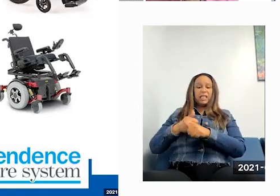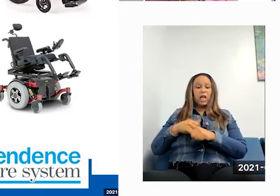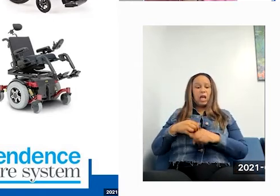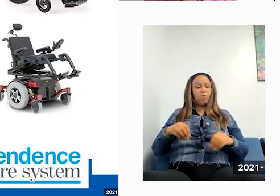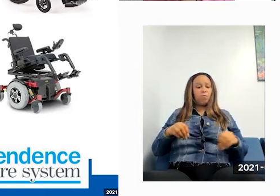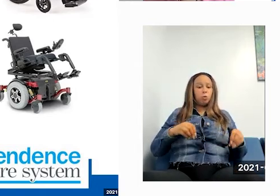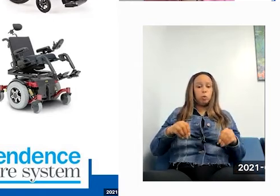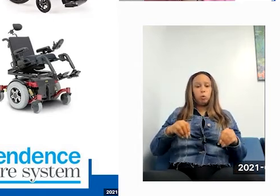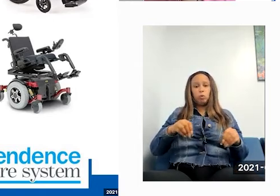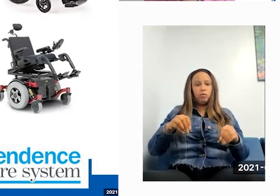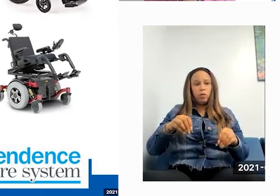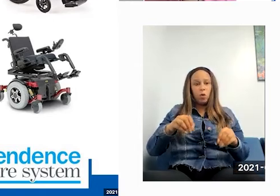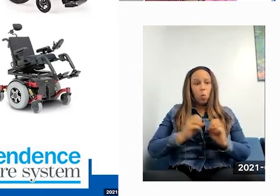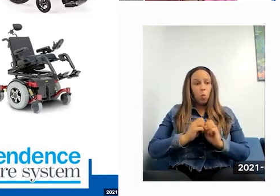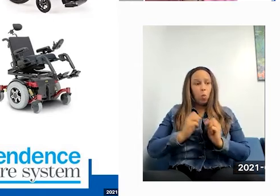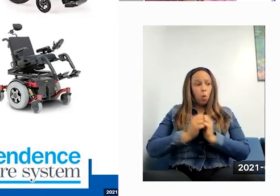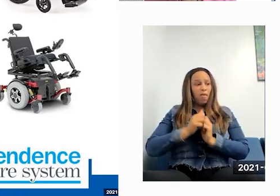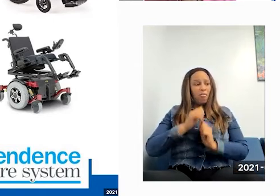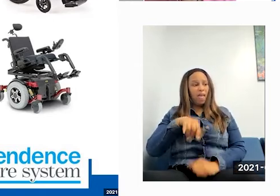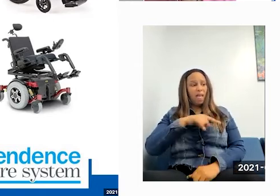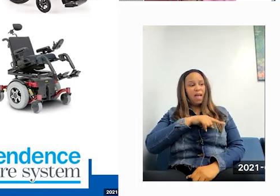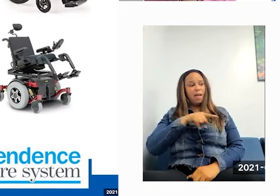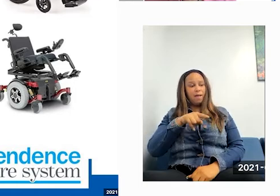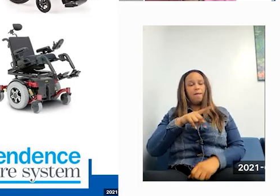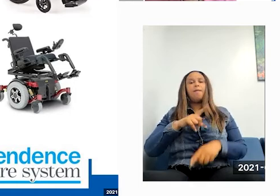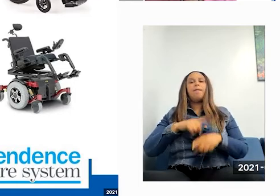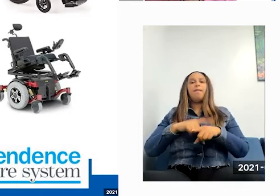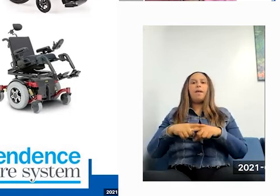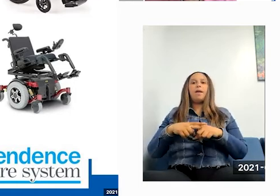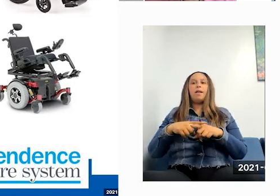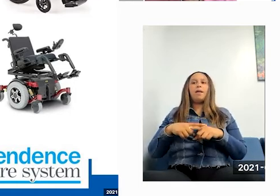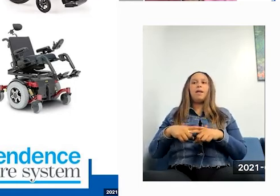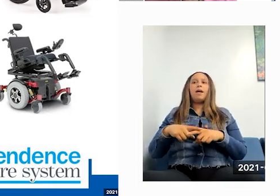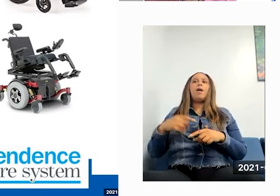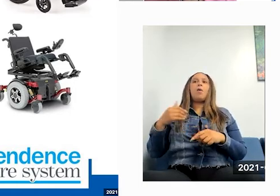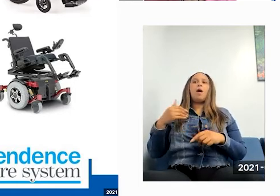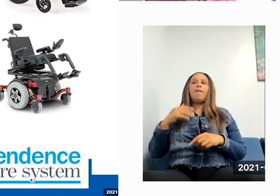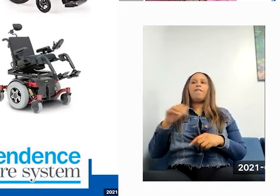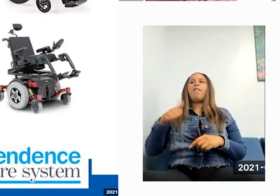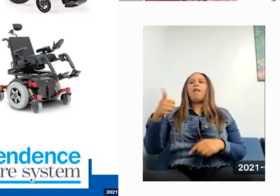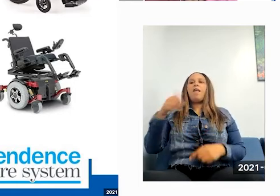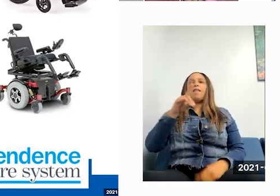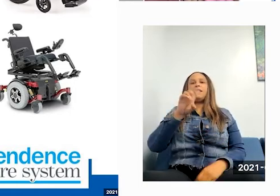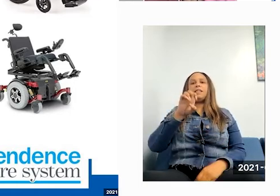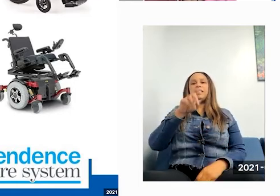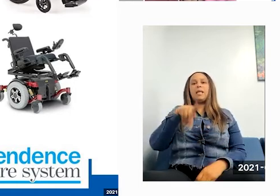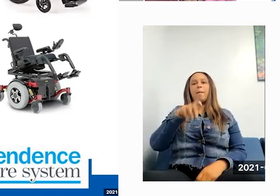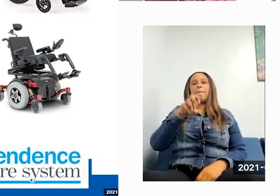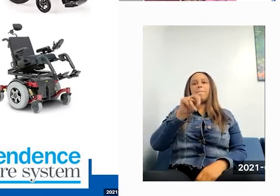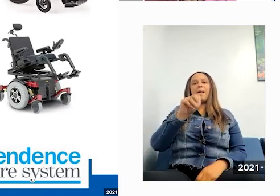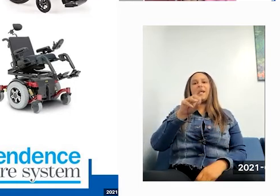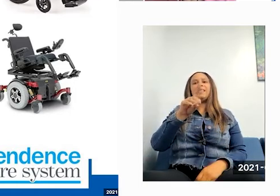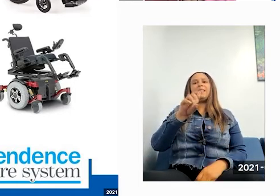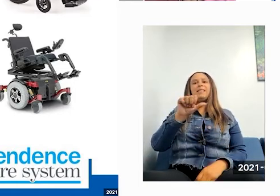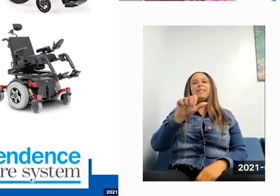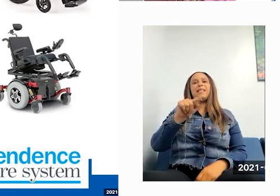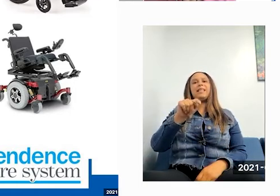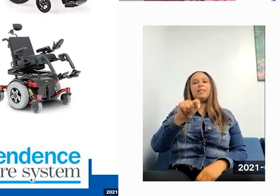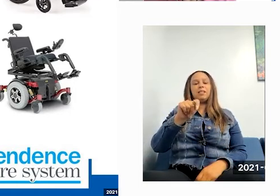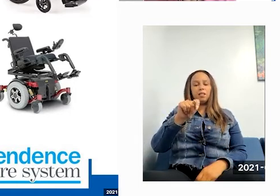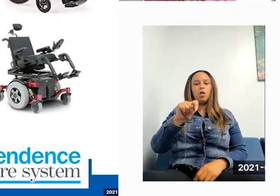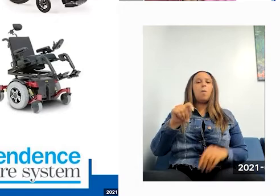devices, then a dependent mobility device is what's considered. So you may,